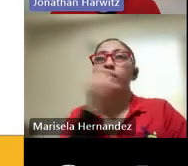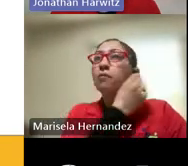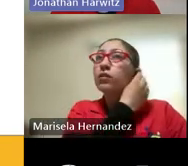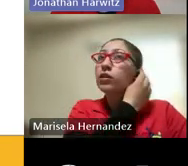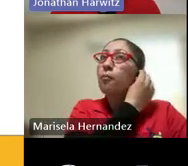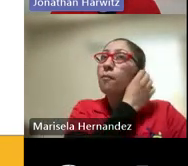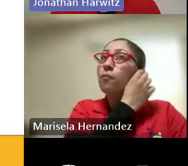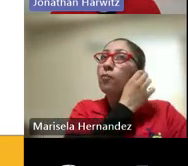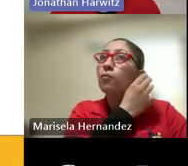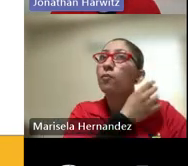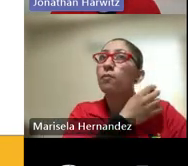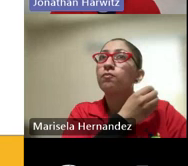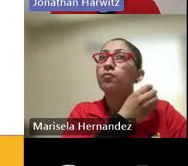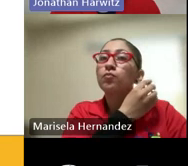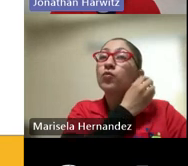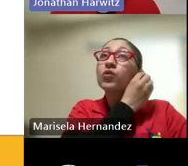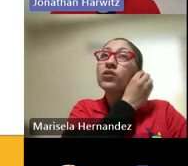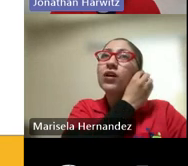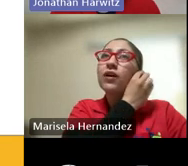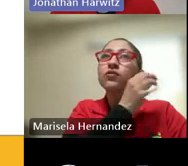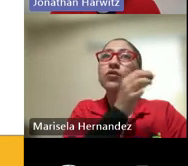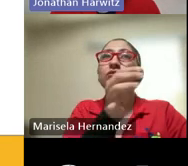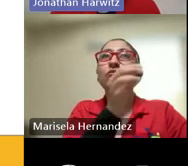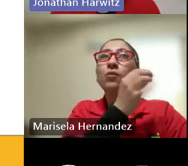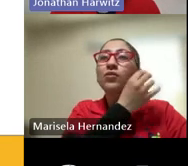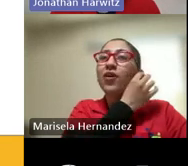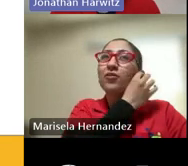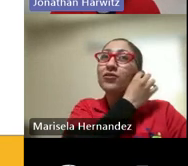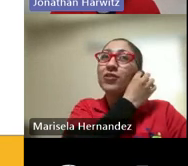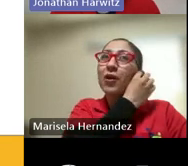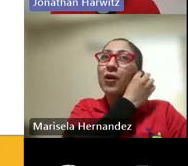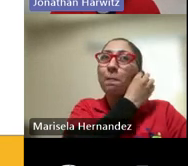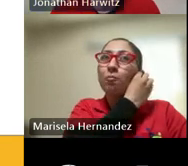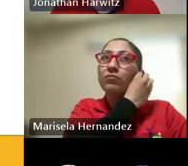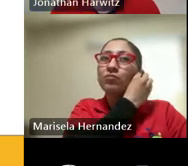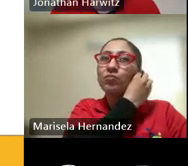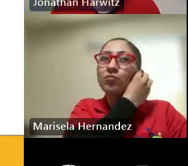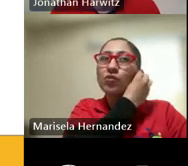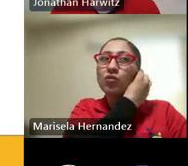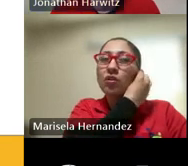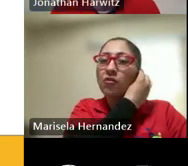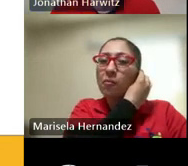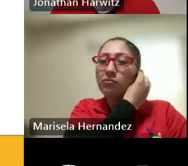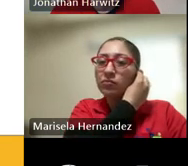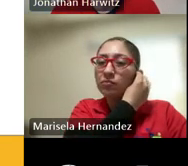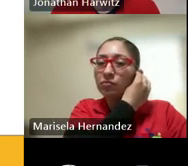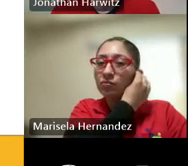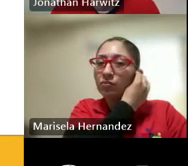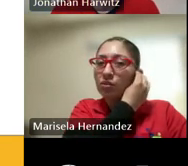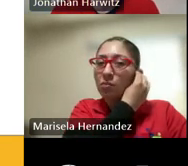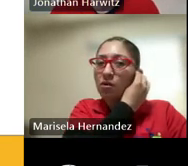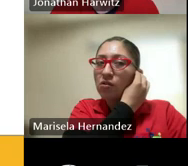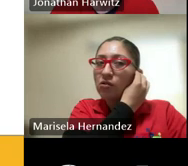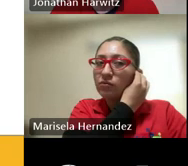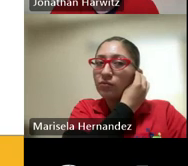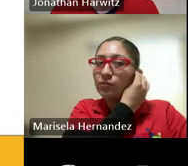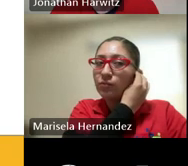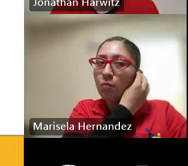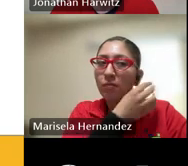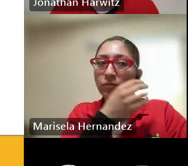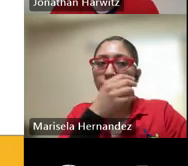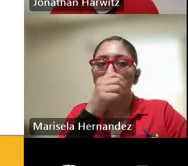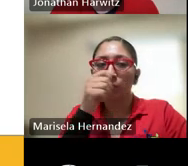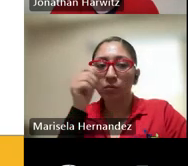going forward. So Sam, I'm going to turn it over to you. Great. Sounds good.